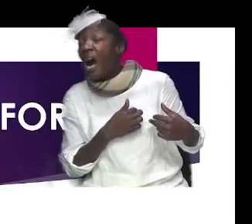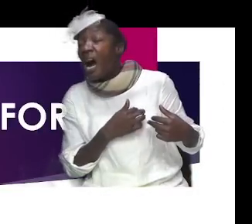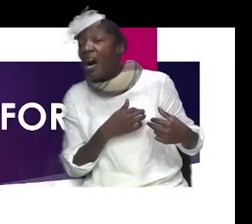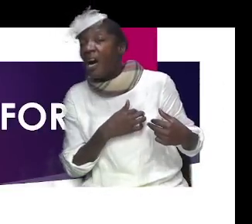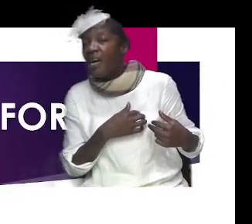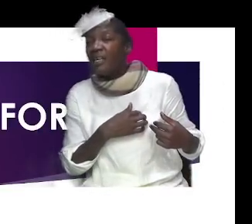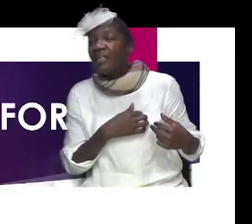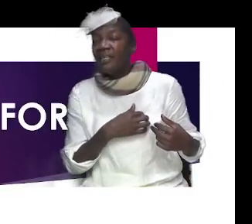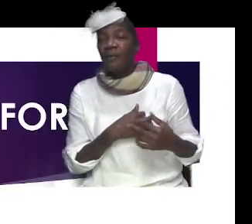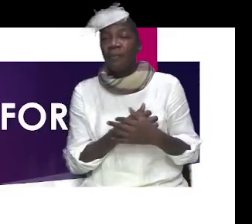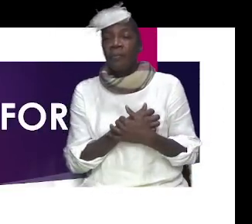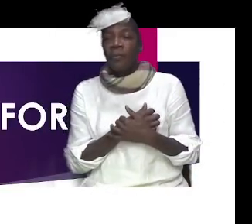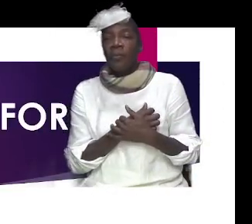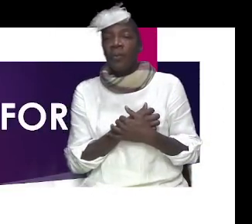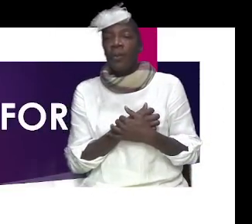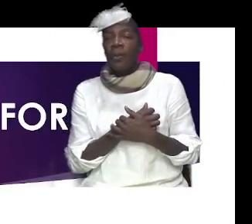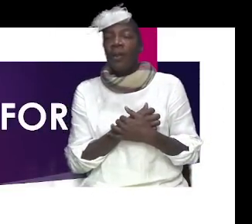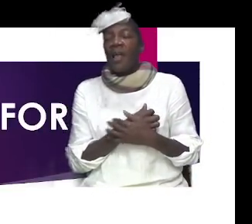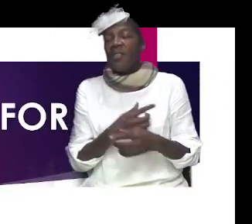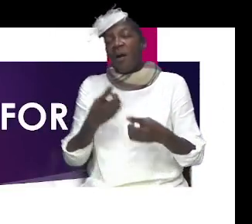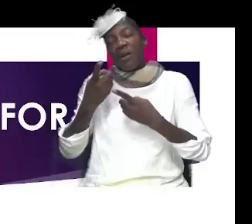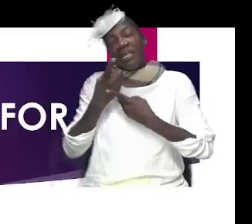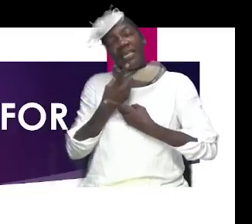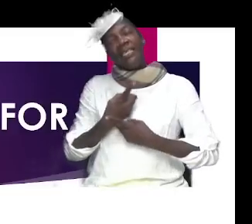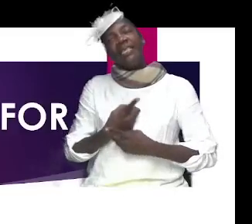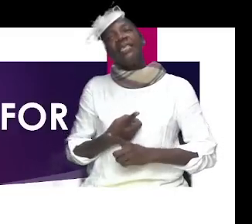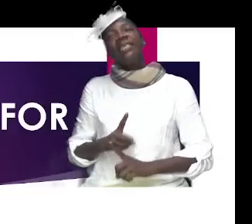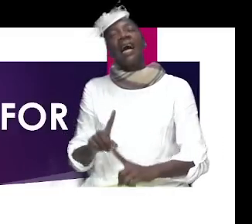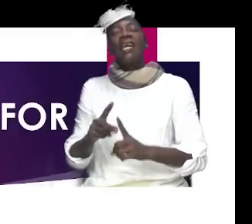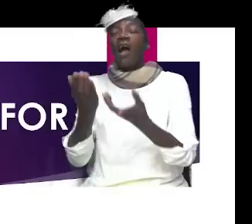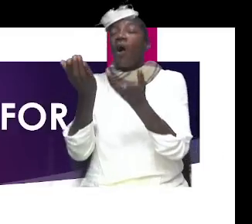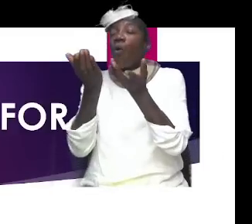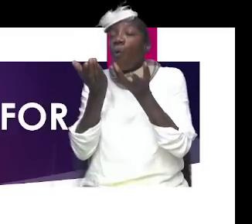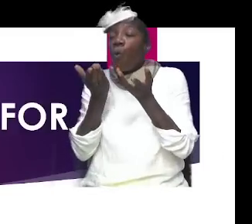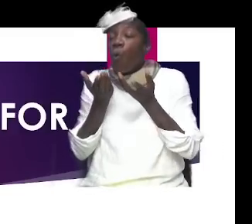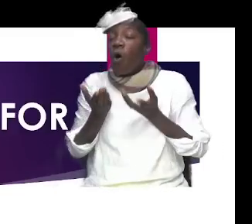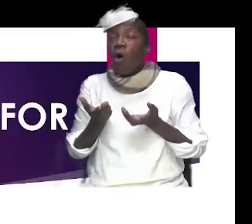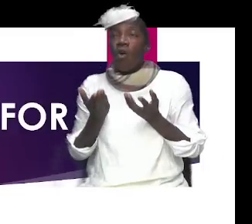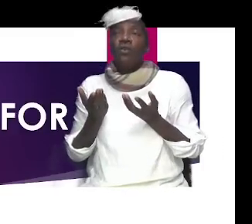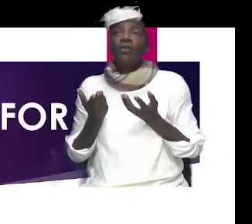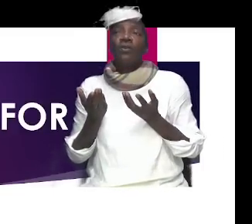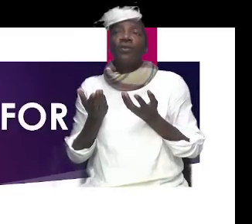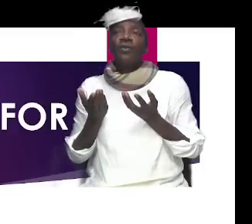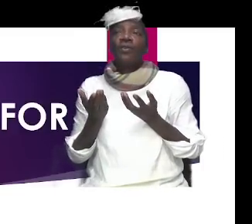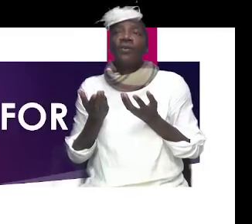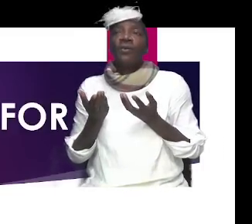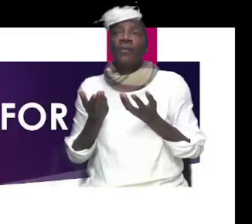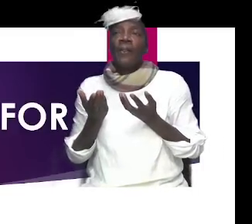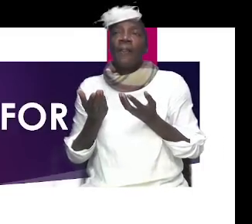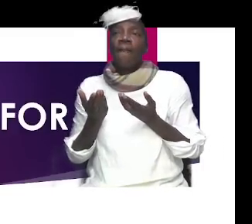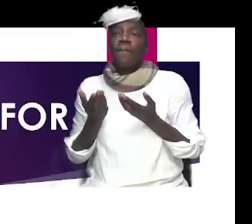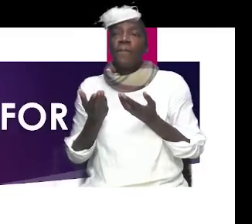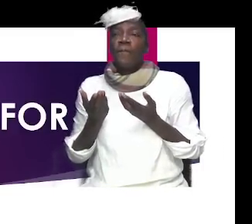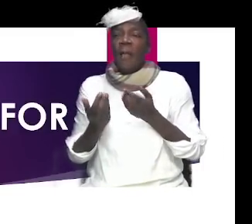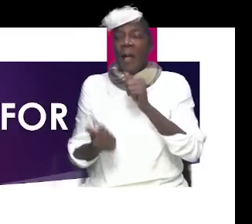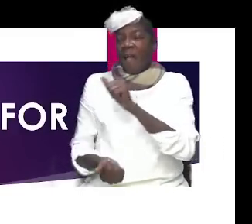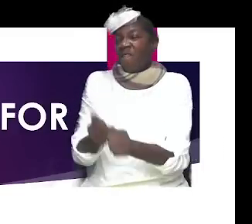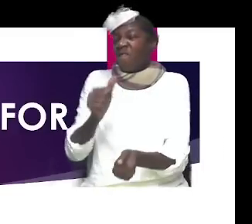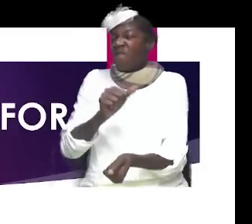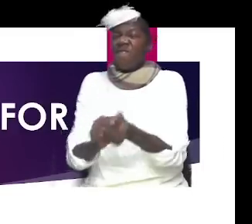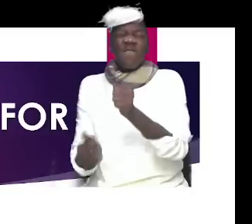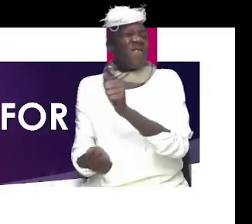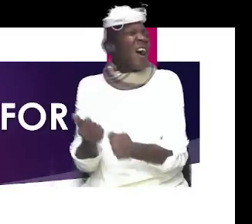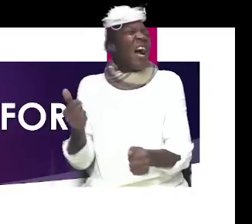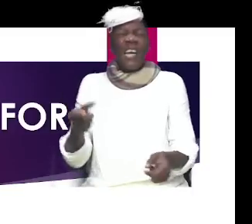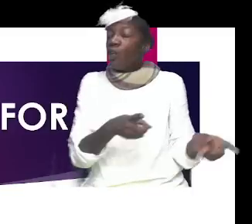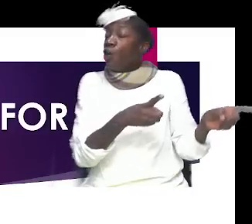is such that we desire and we want to and we fight to do the